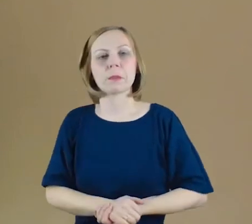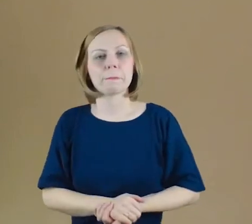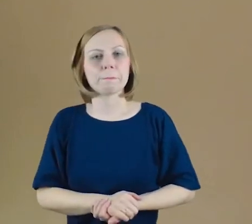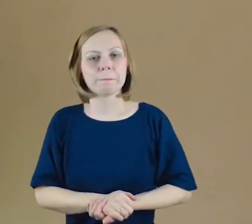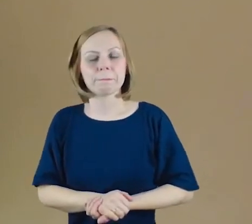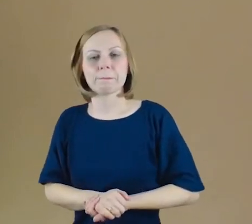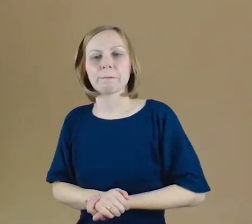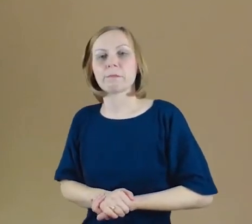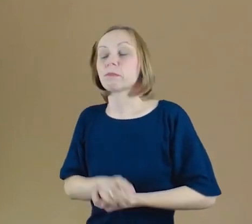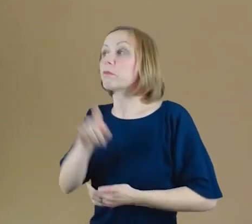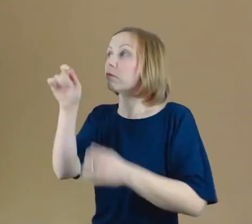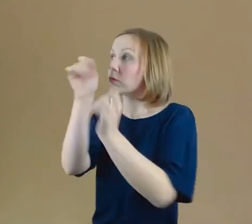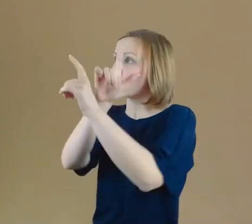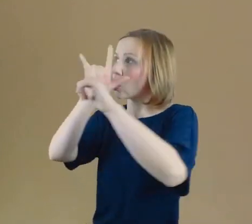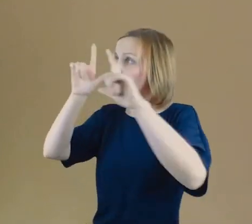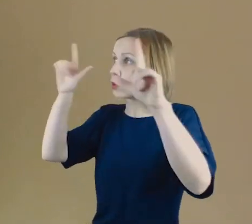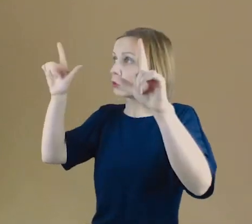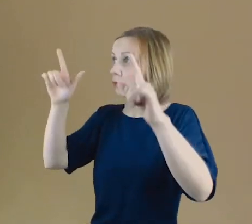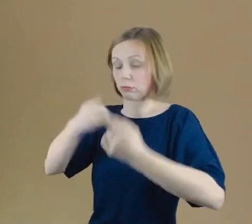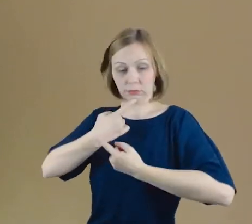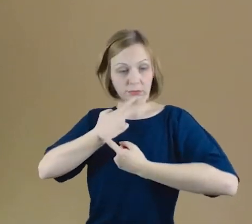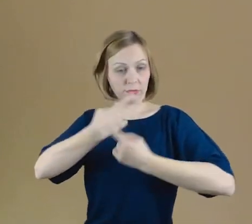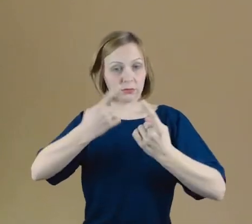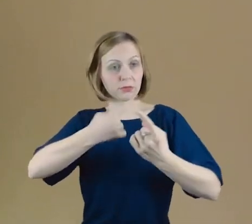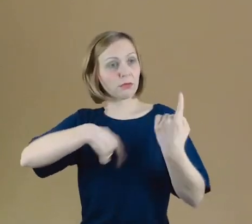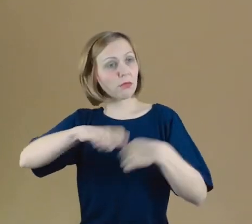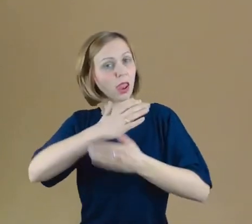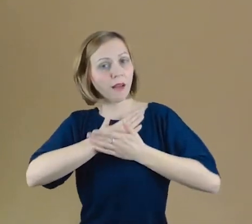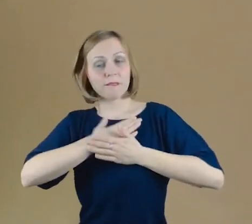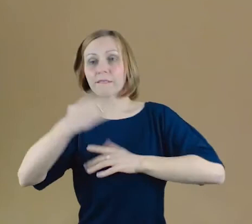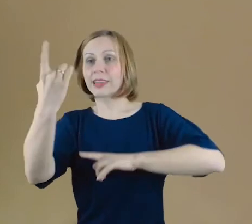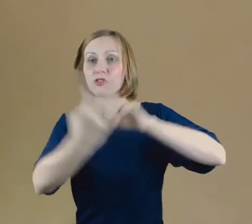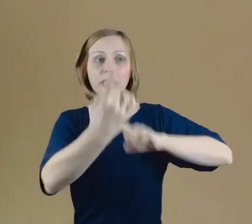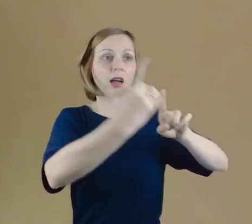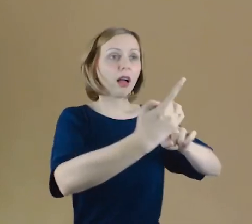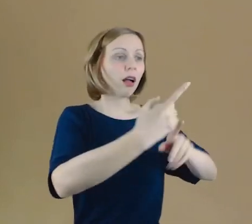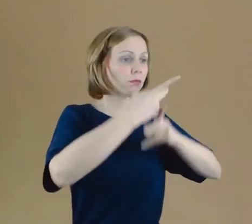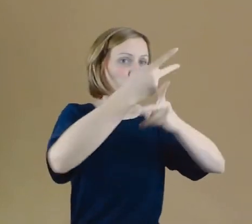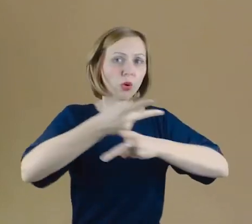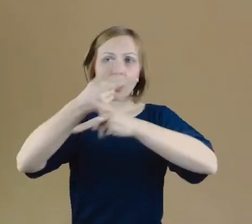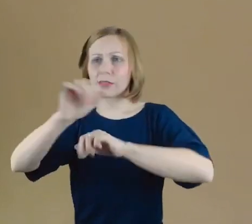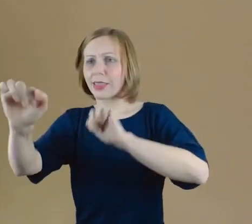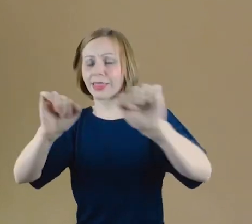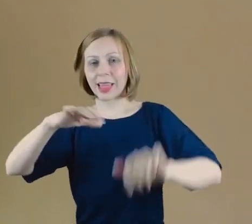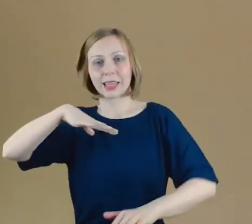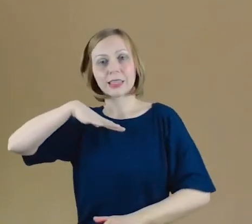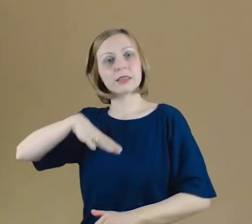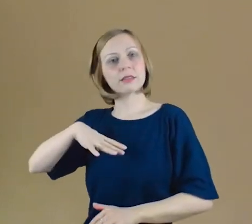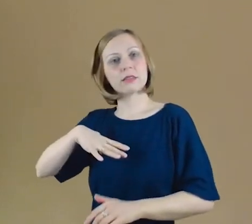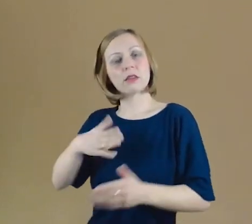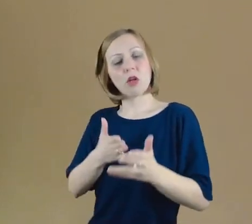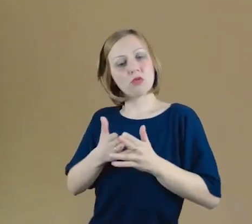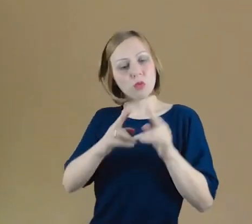Dear Lord, you have commanded us to love one another and to serve each other's needs. Help us in our homes and in